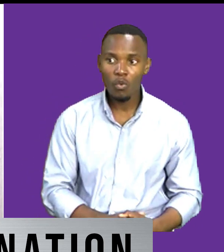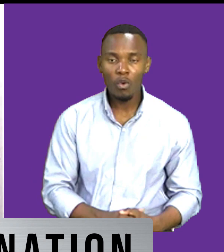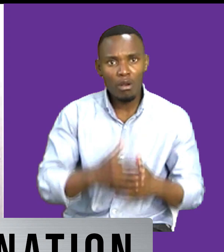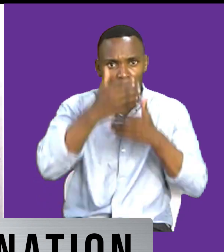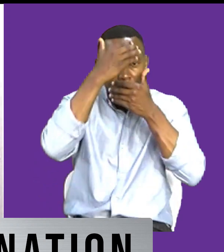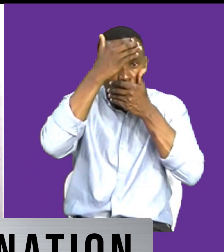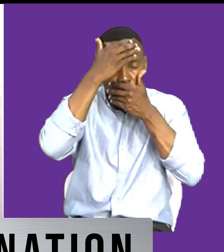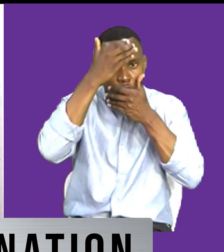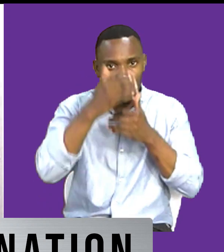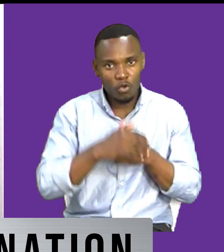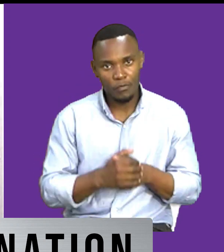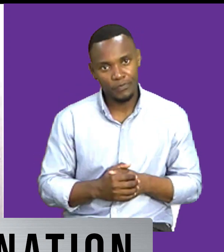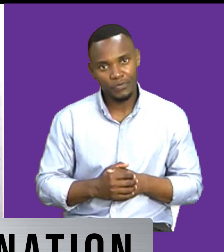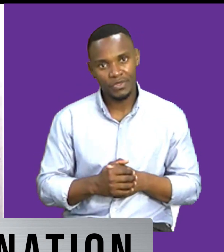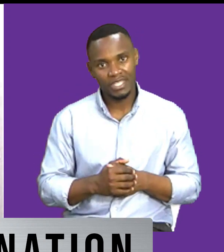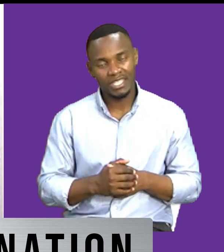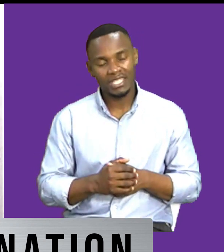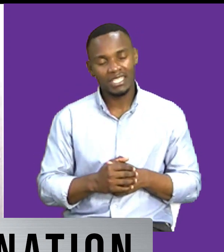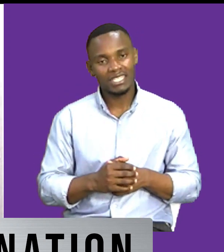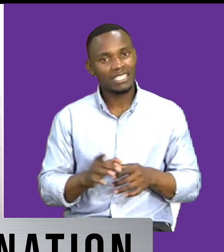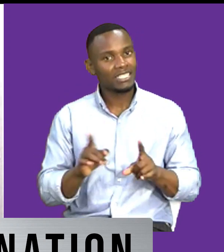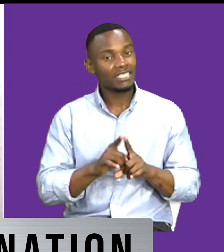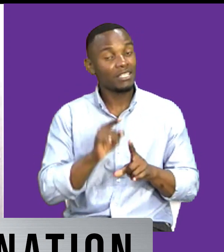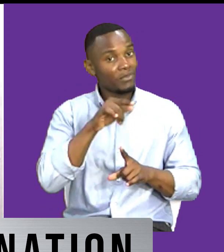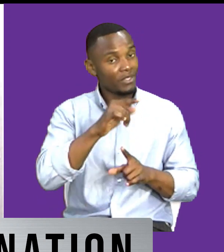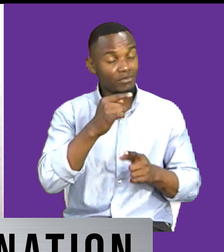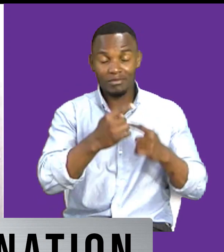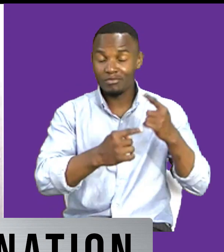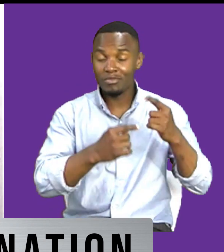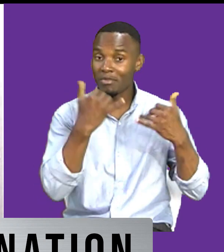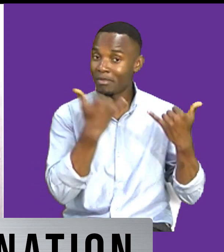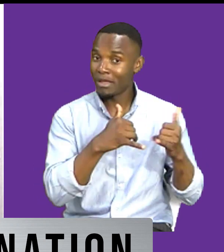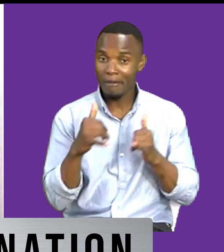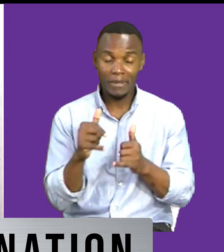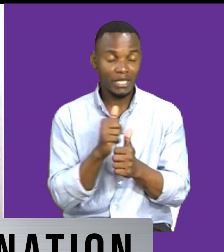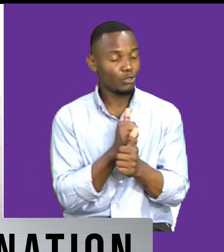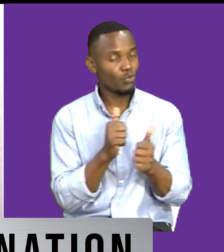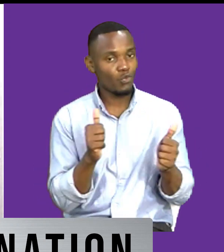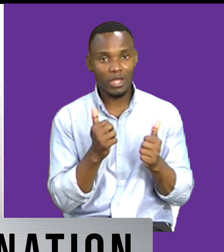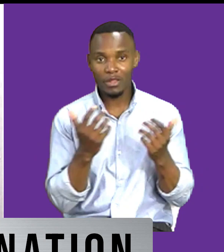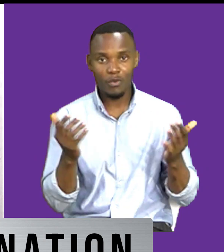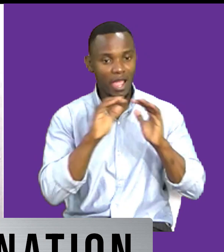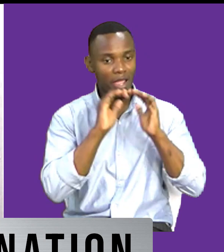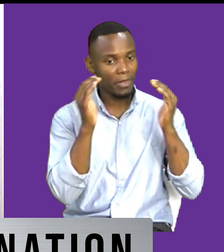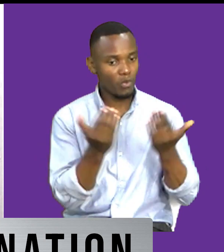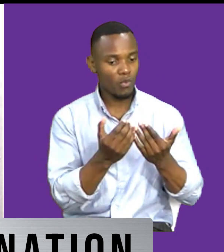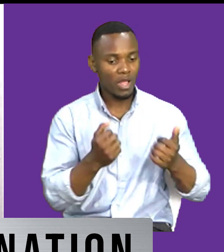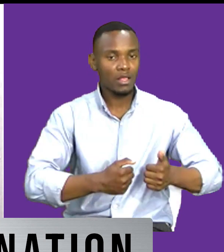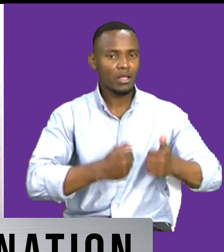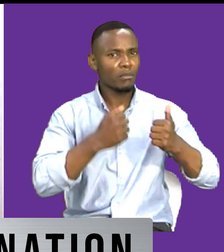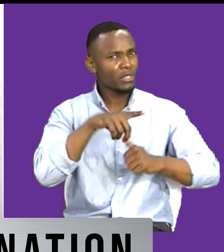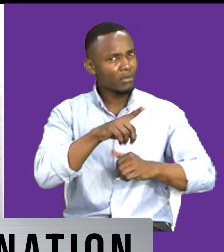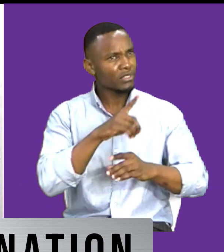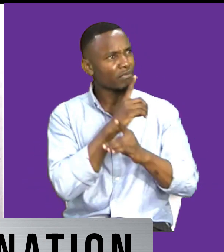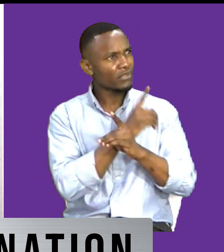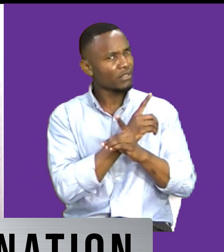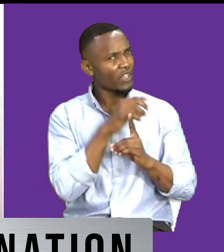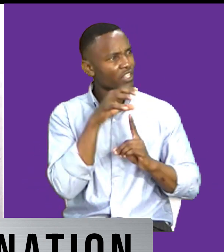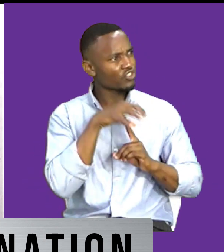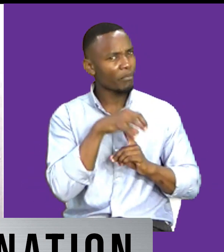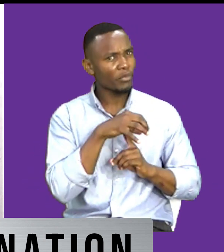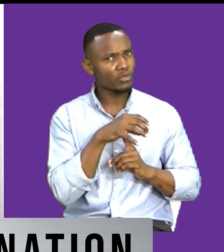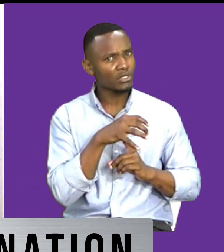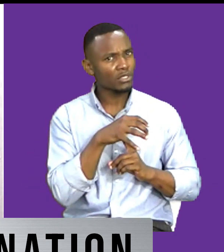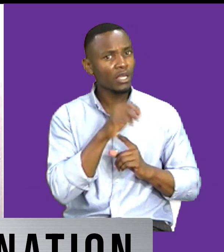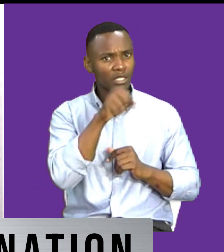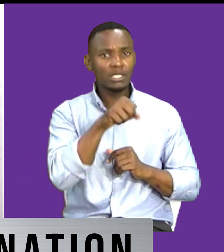defending champion, I think. And also did very well in the World Cup. So, you know, Morocco is... By the way, are they the defending champions? The defending